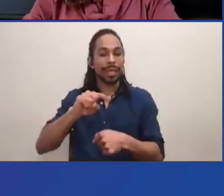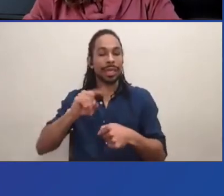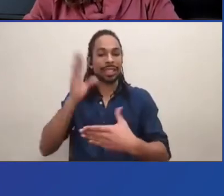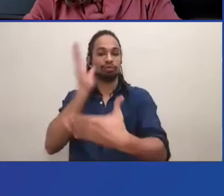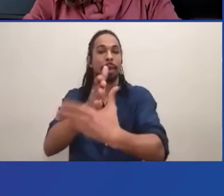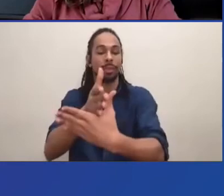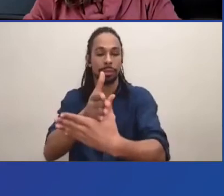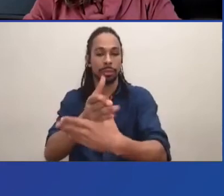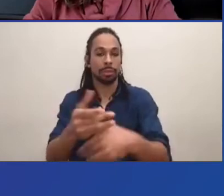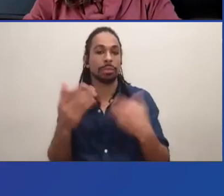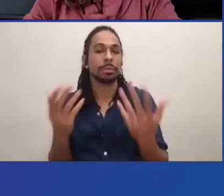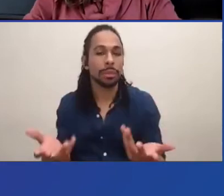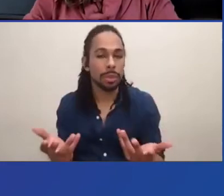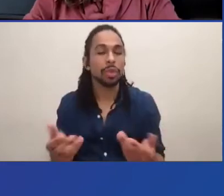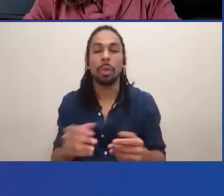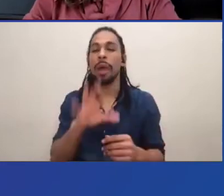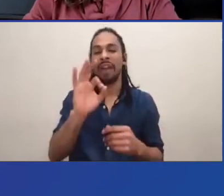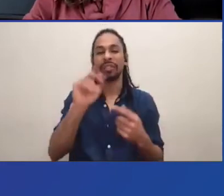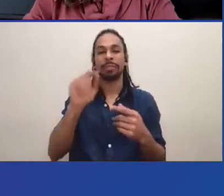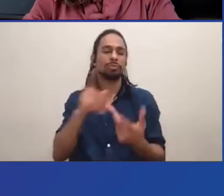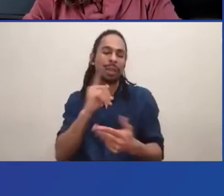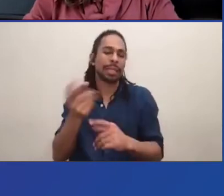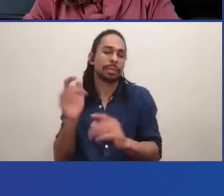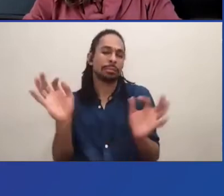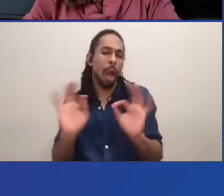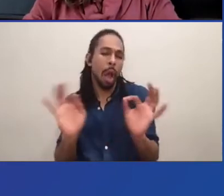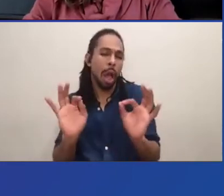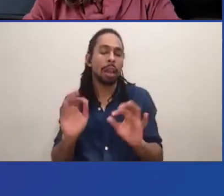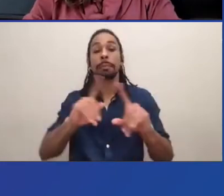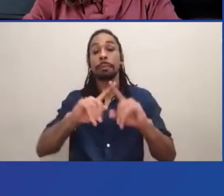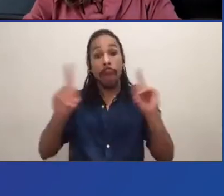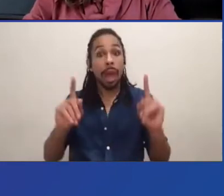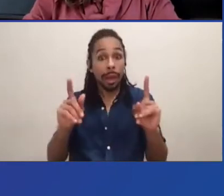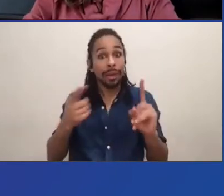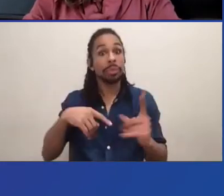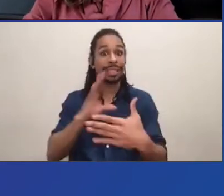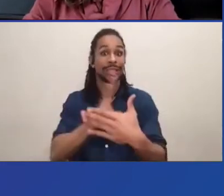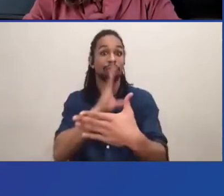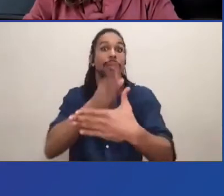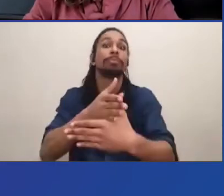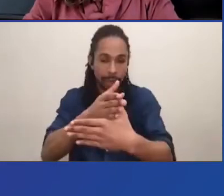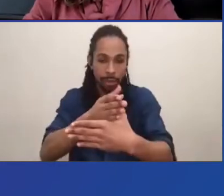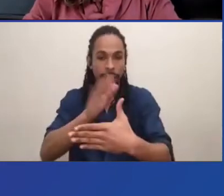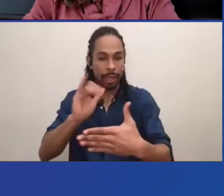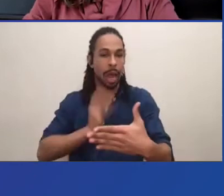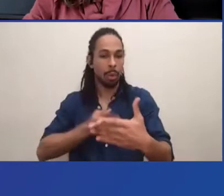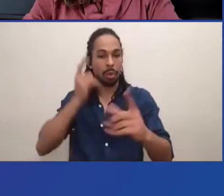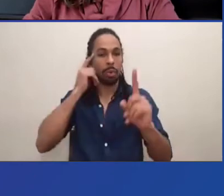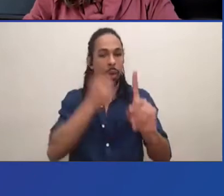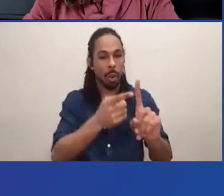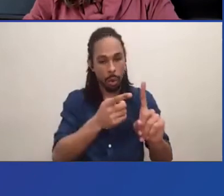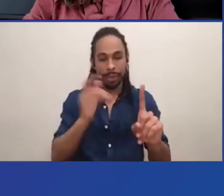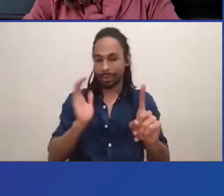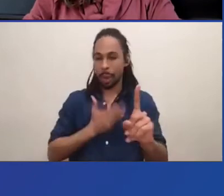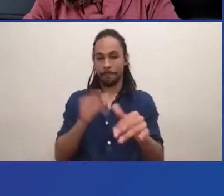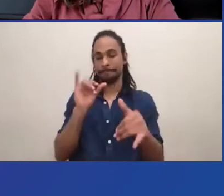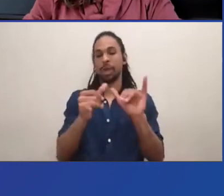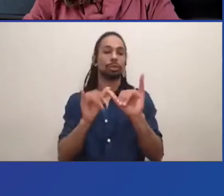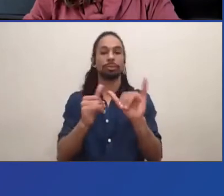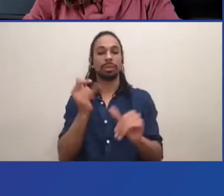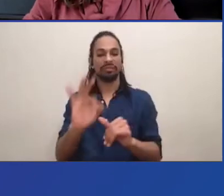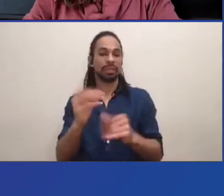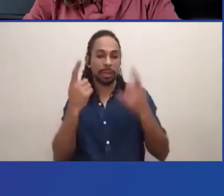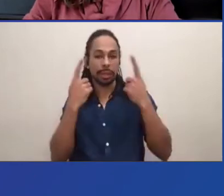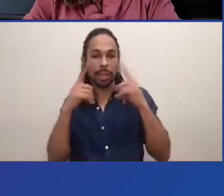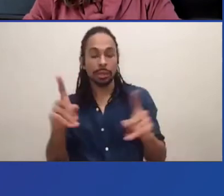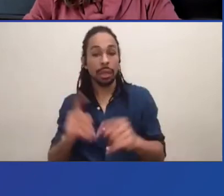like FTP, hey, that first march, it was thousands of people